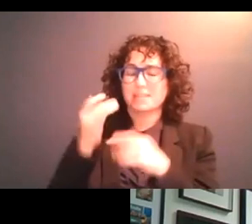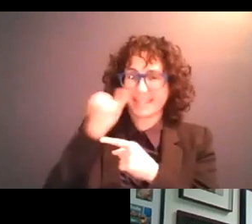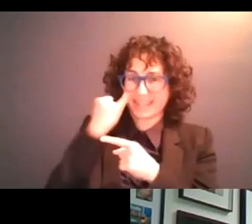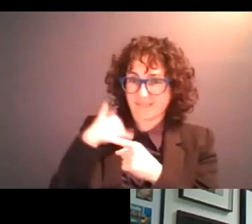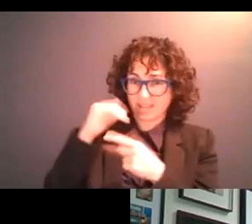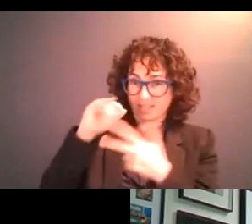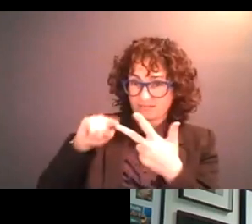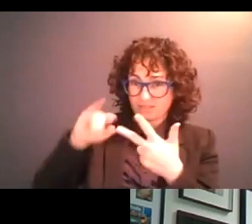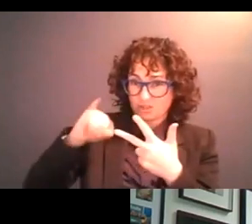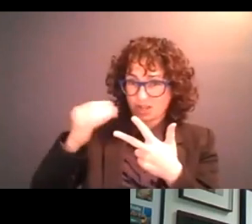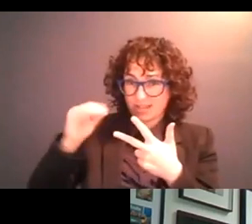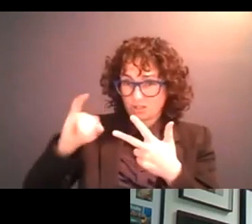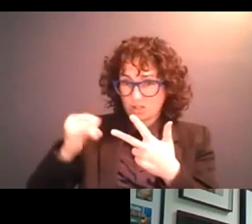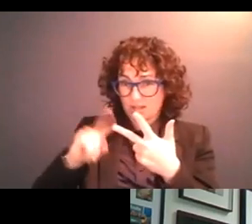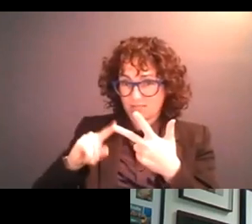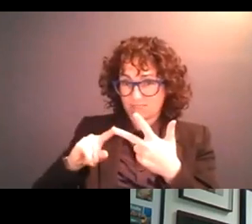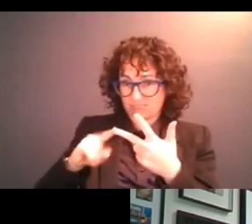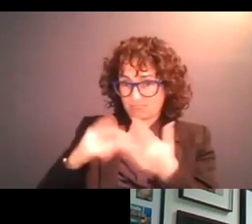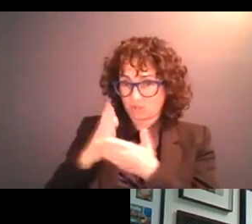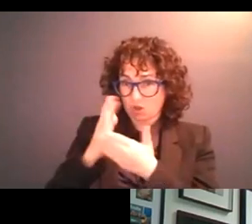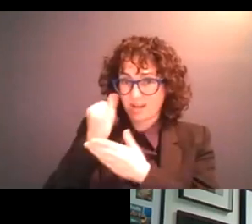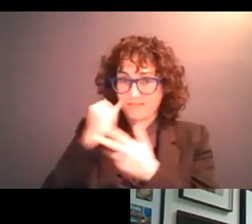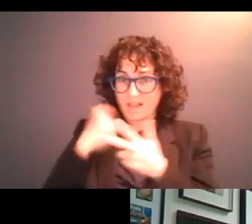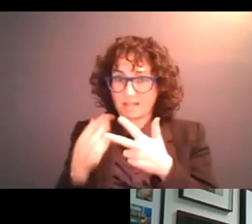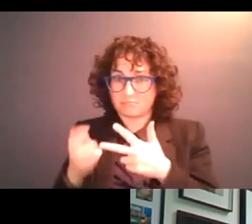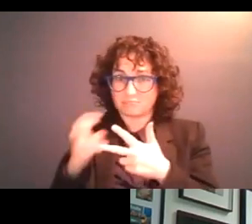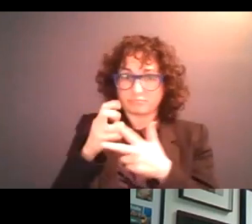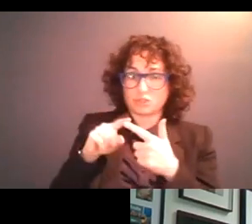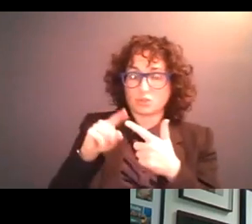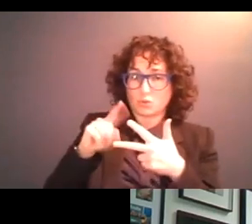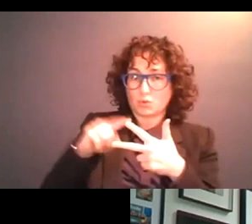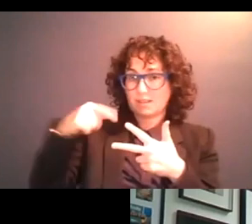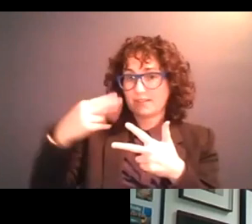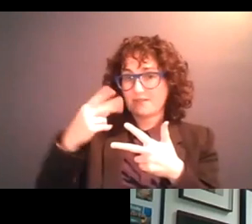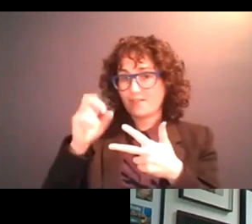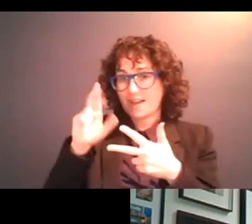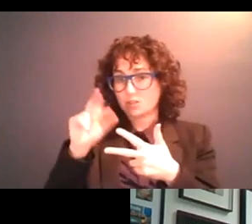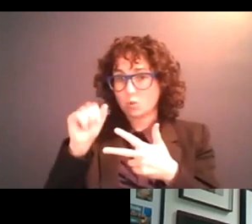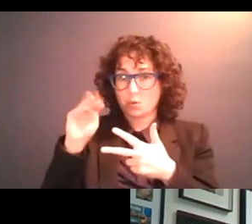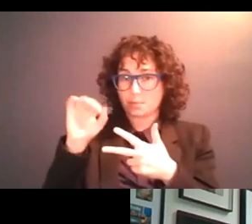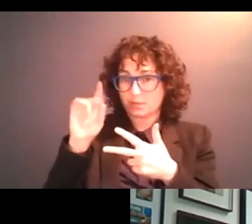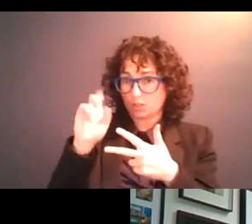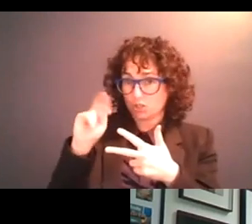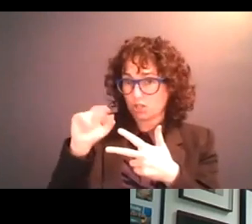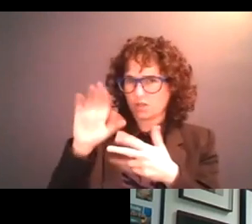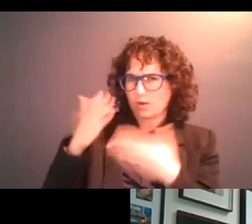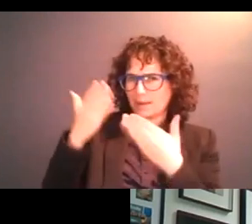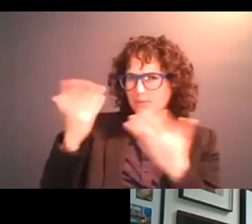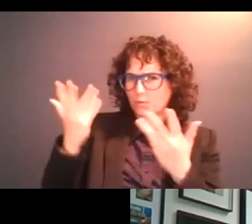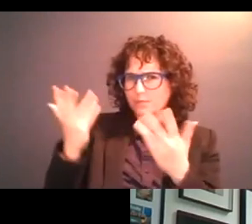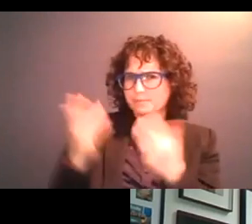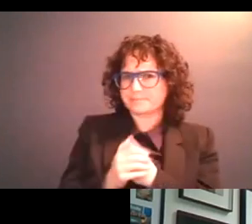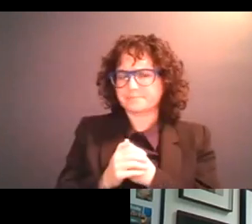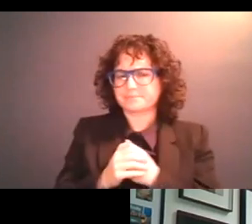J&J vaccine, is it okay if they then get the double shot of the Pfizer Moderna or vice versa? What would you recommend there?